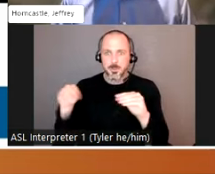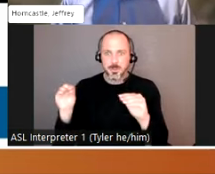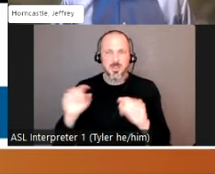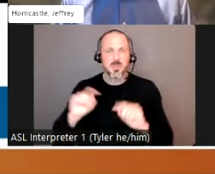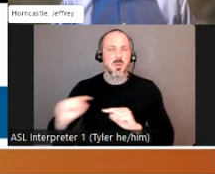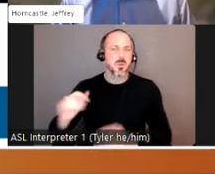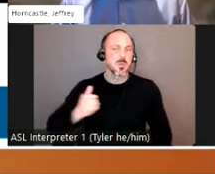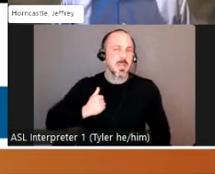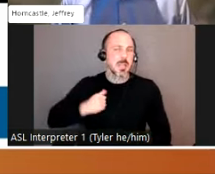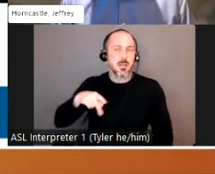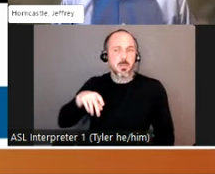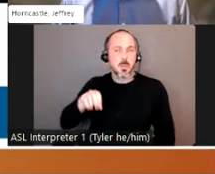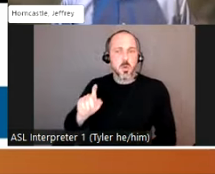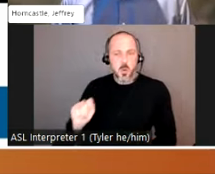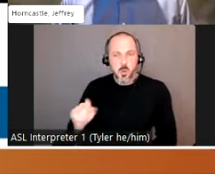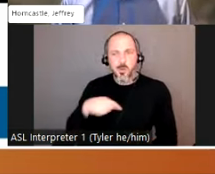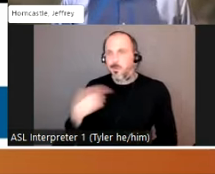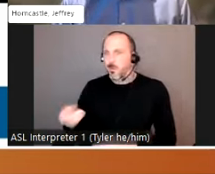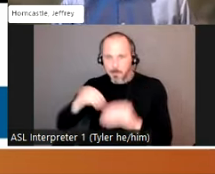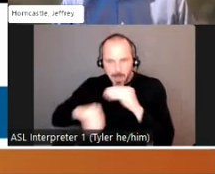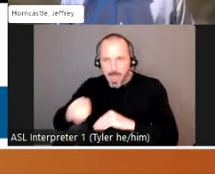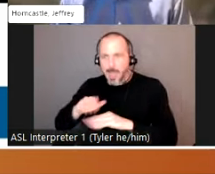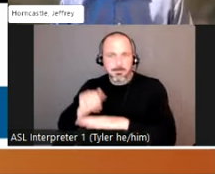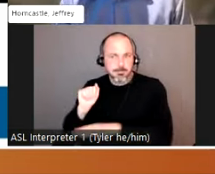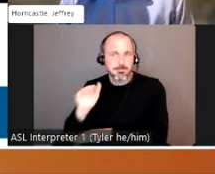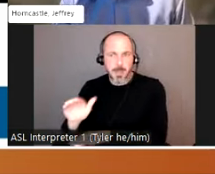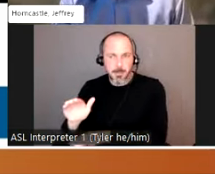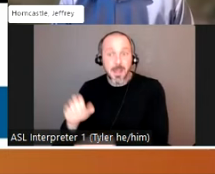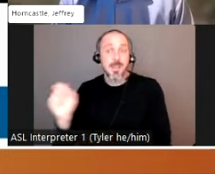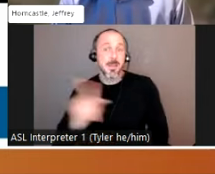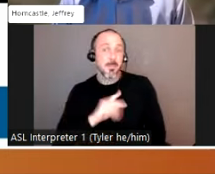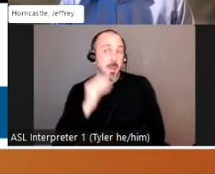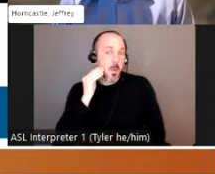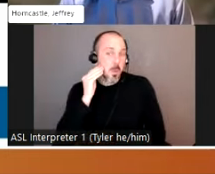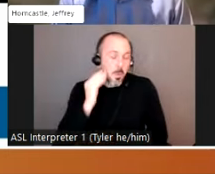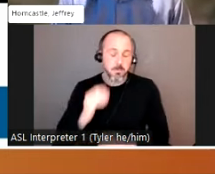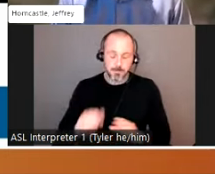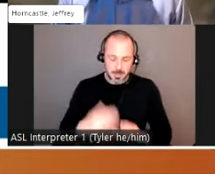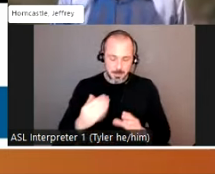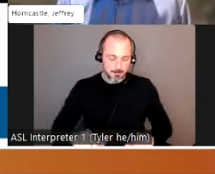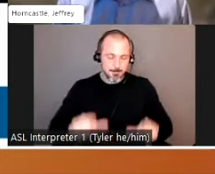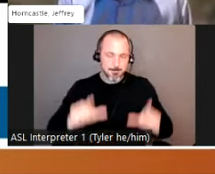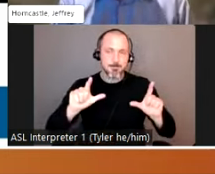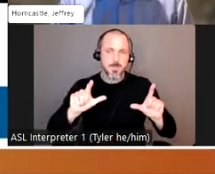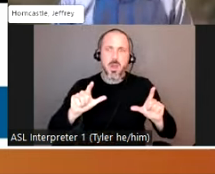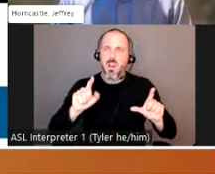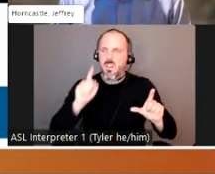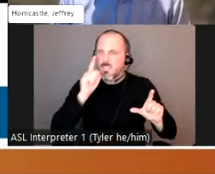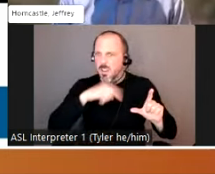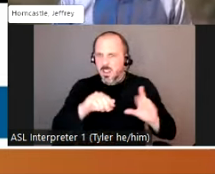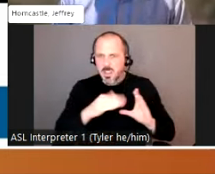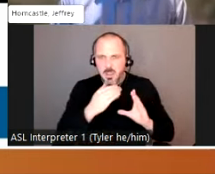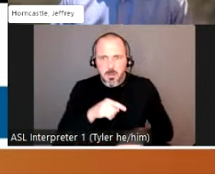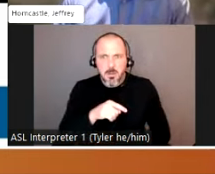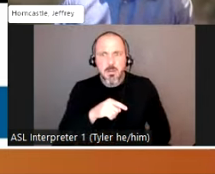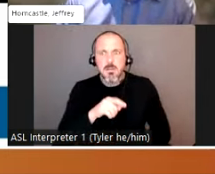that point, realize that the email they got was a fraudulent email, and now they have to kind of scramble and try to intercept the